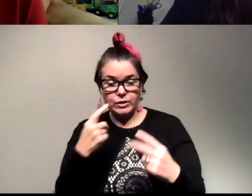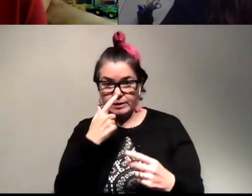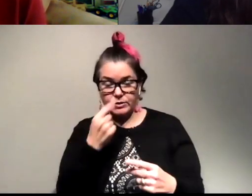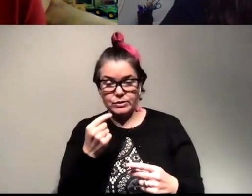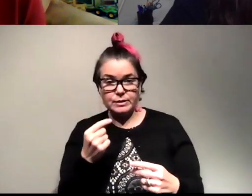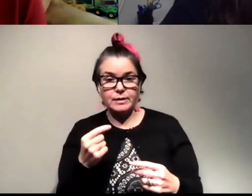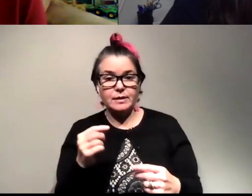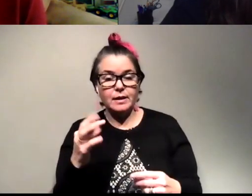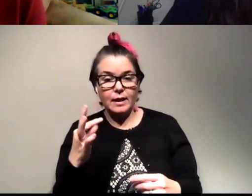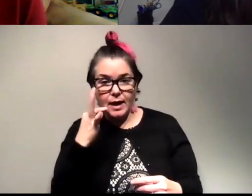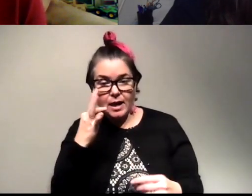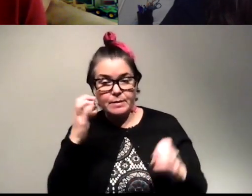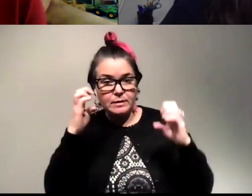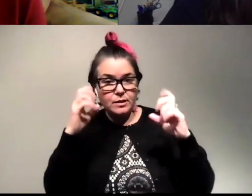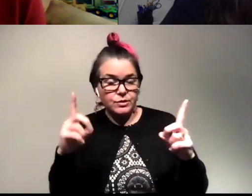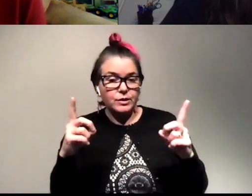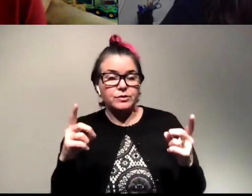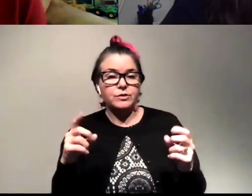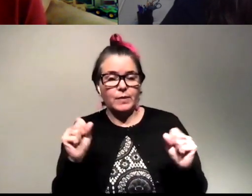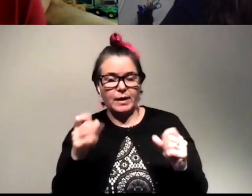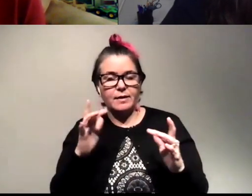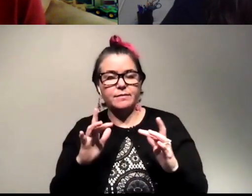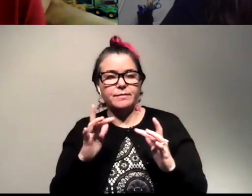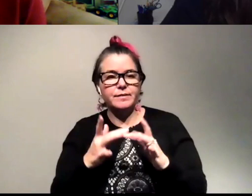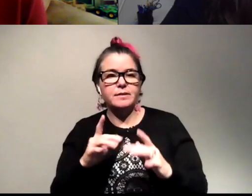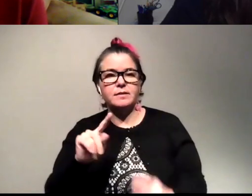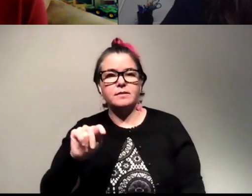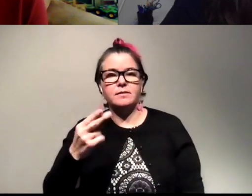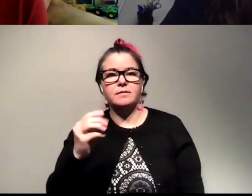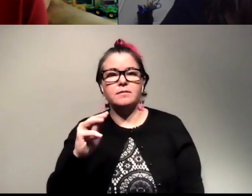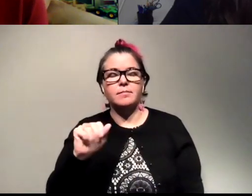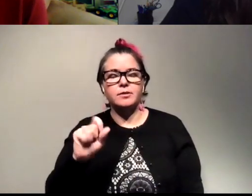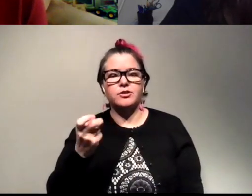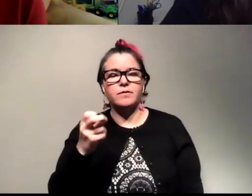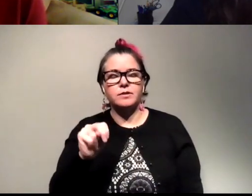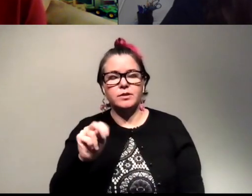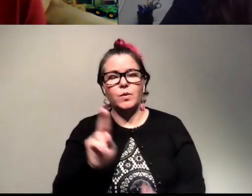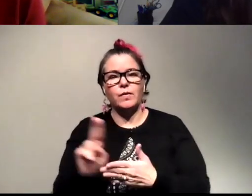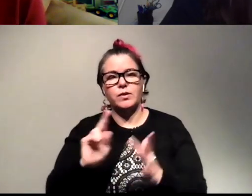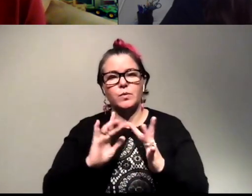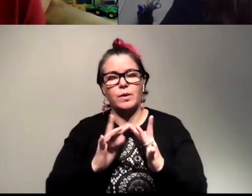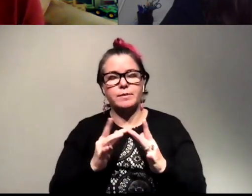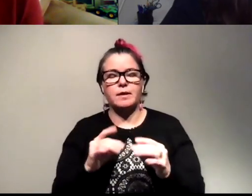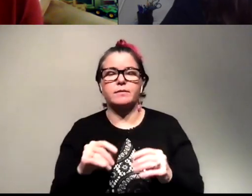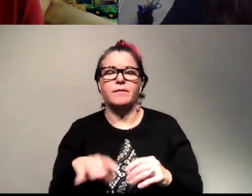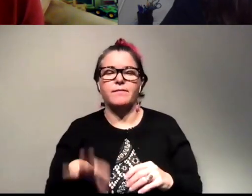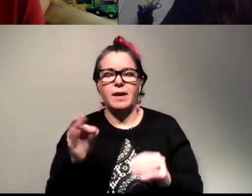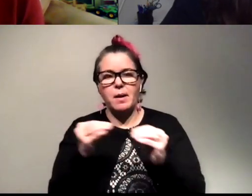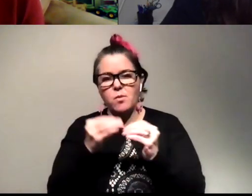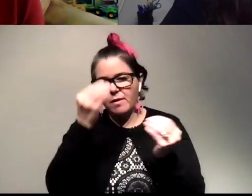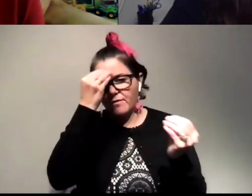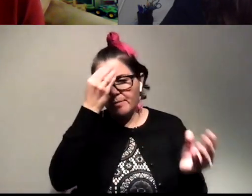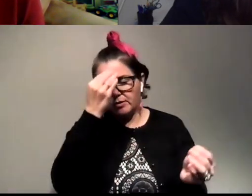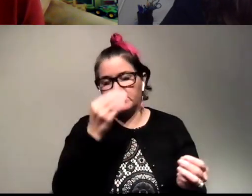in cannabis education, you can visit the Thomas Jefferson University website and find out more about